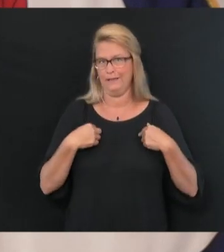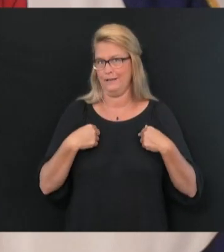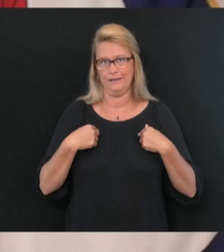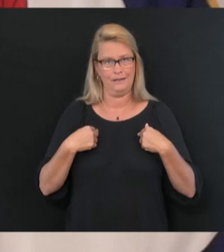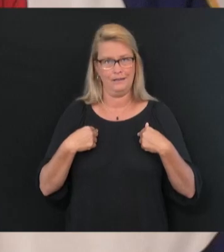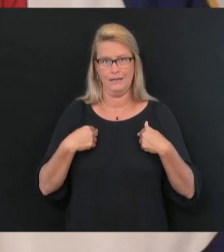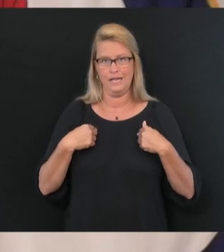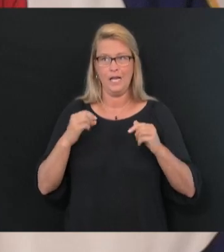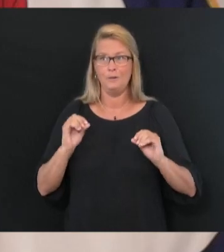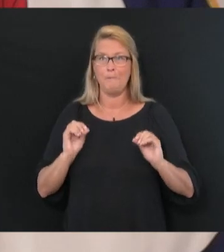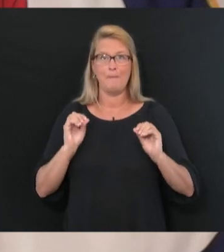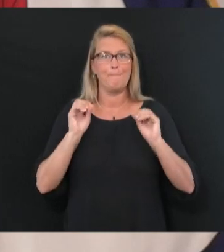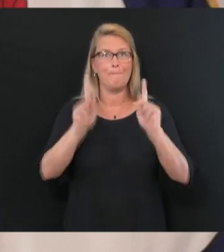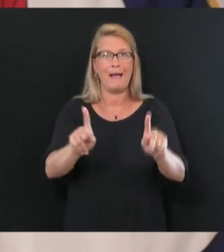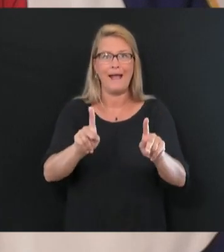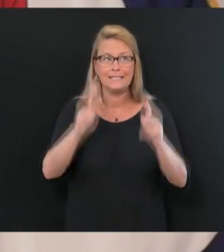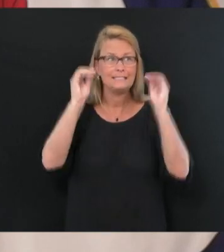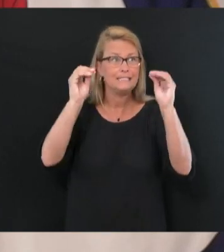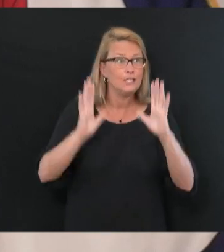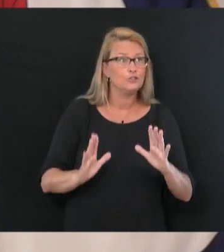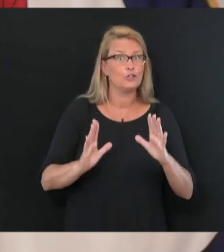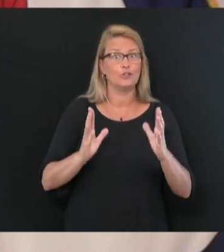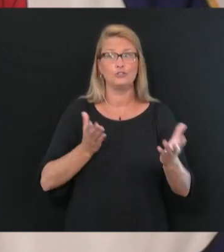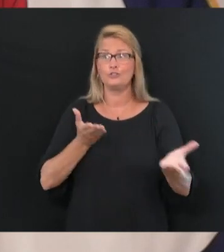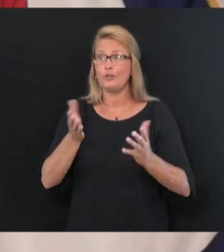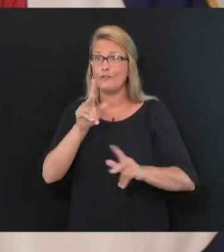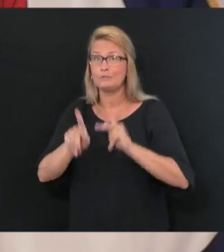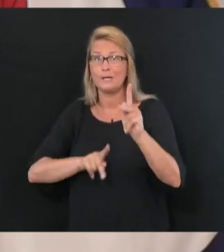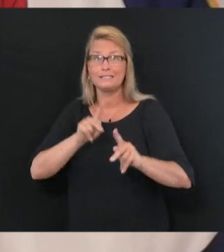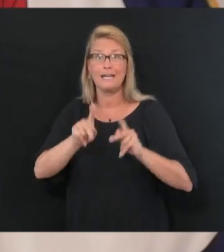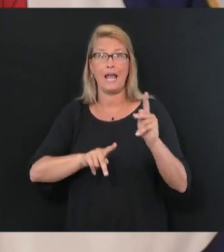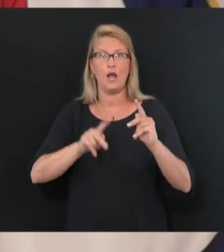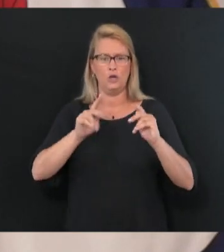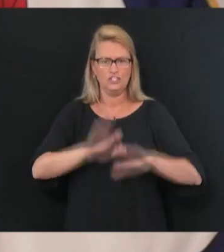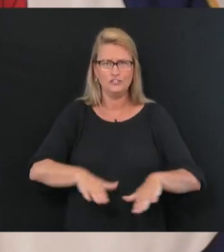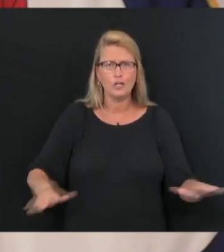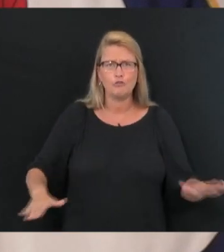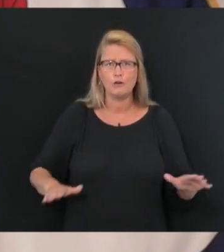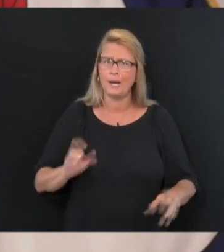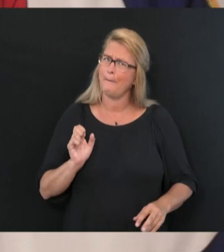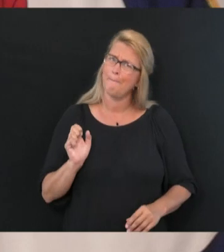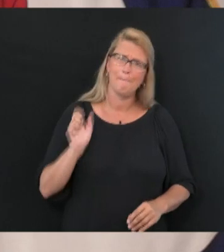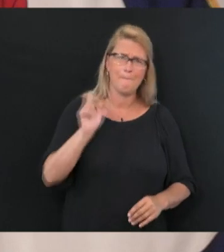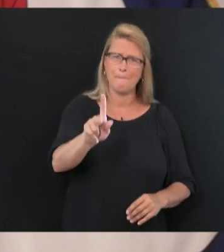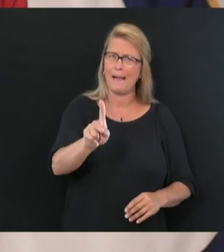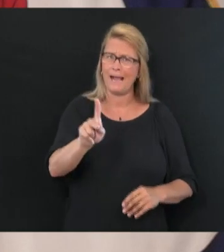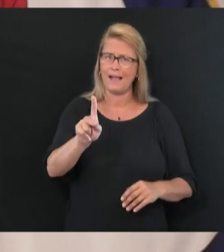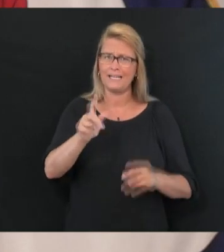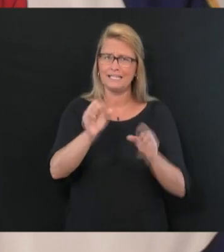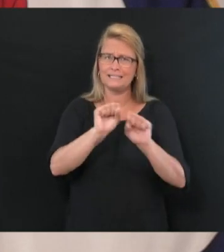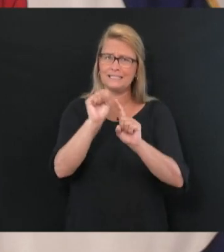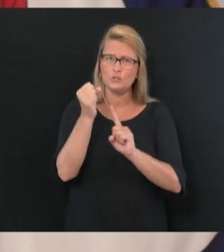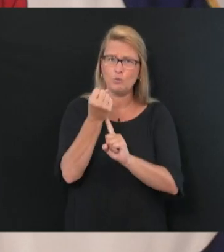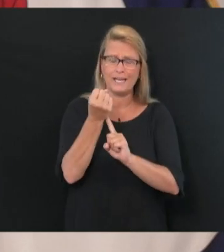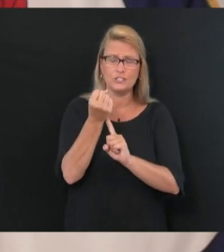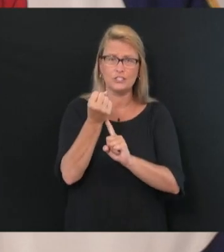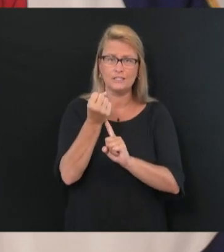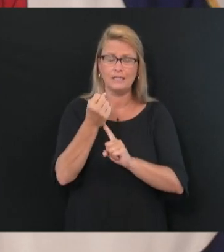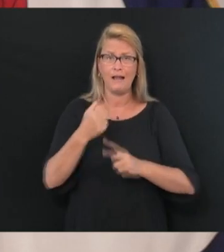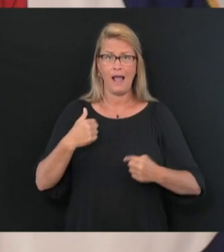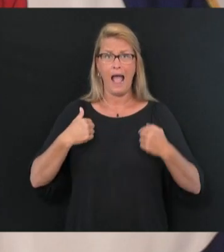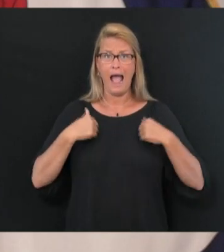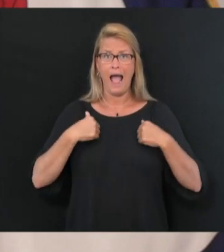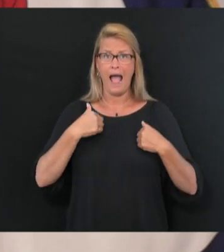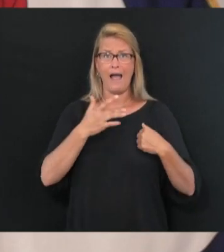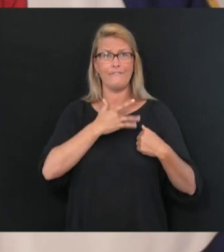put our teachers, our service personnel, our kids especially, back into a situation that I feel in my heart